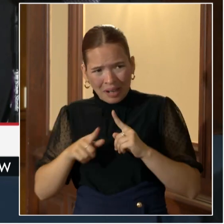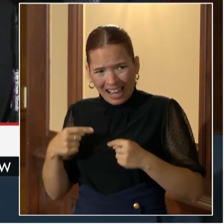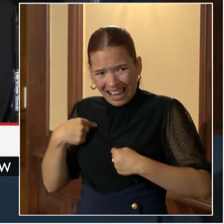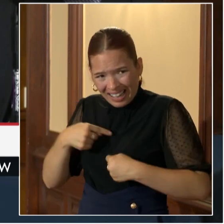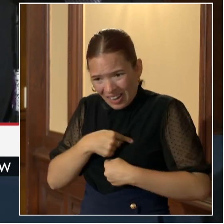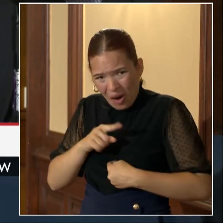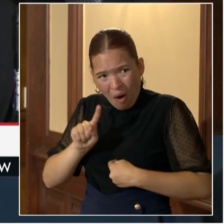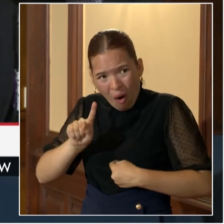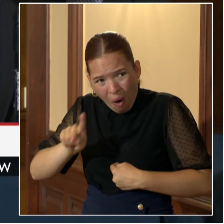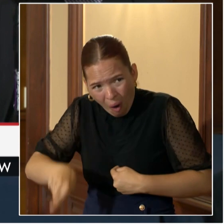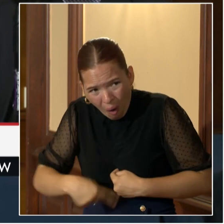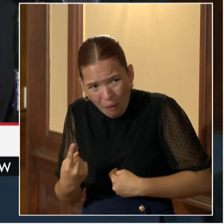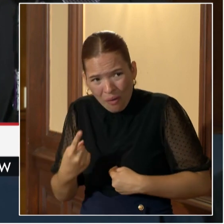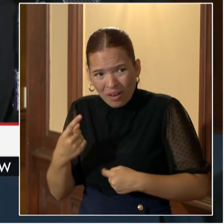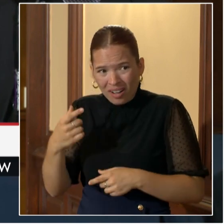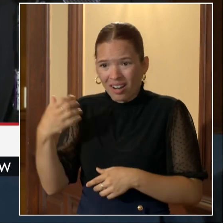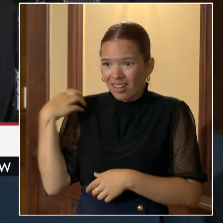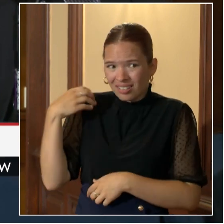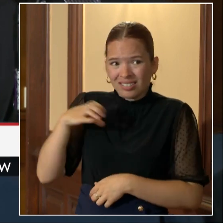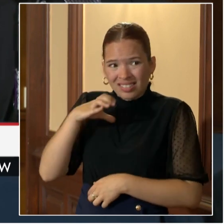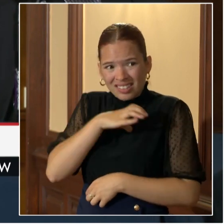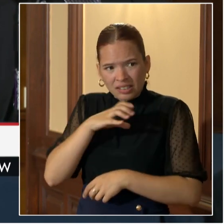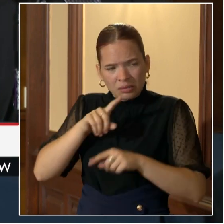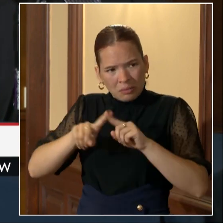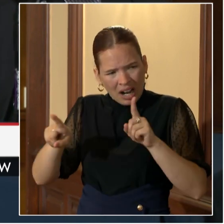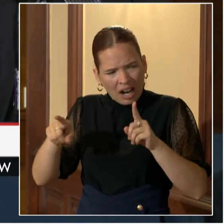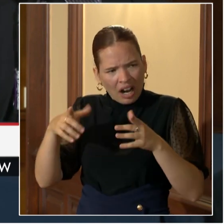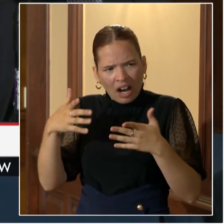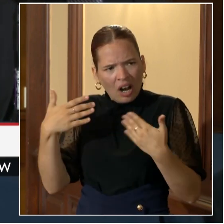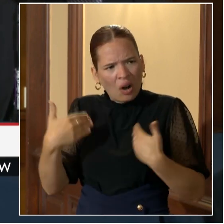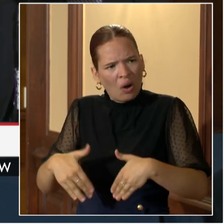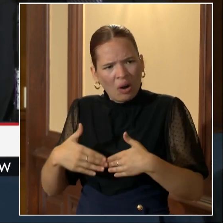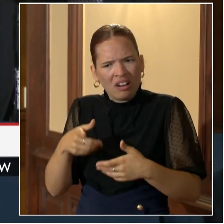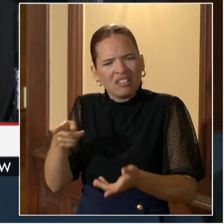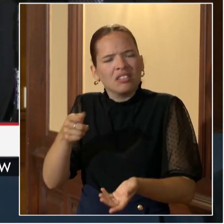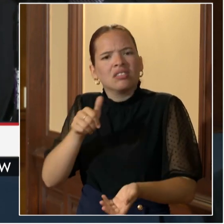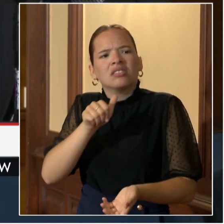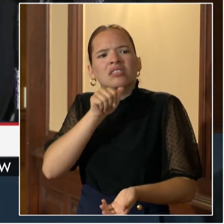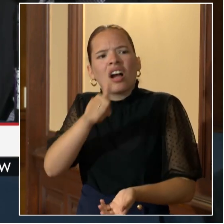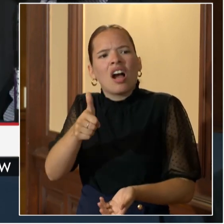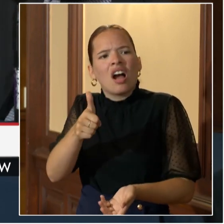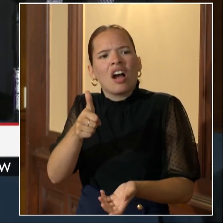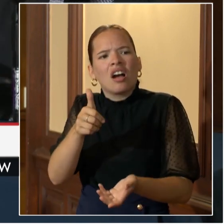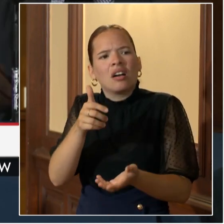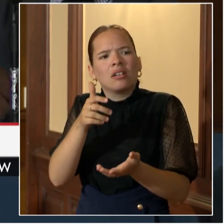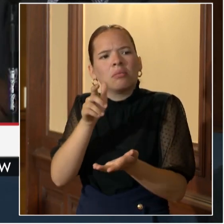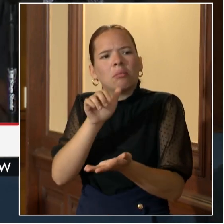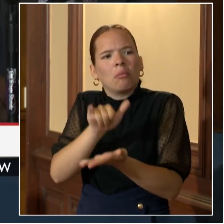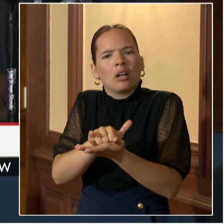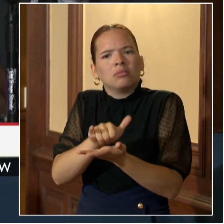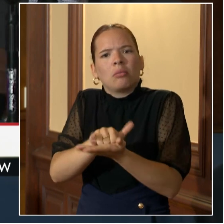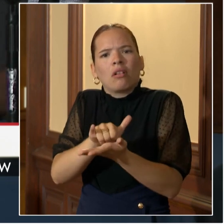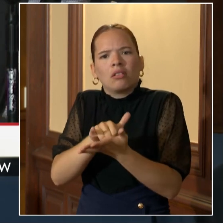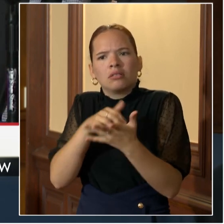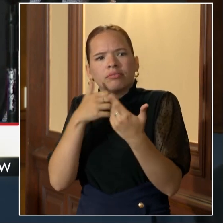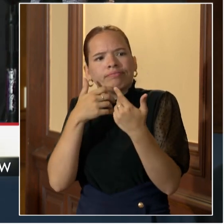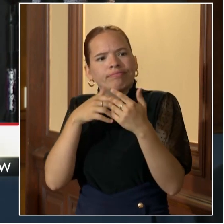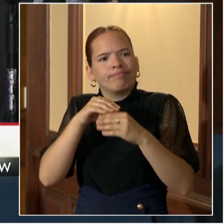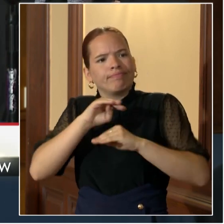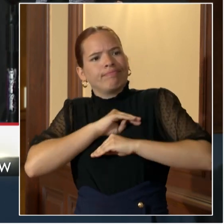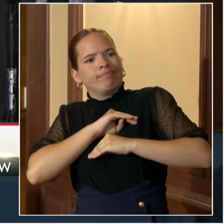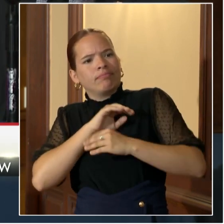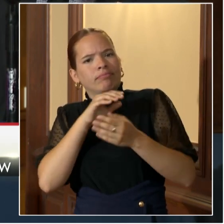even though one of my opponents spent over $200,000 to try to get elected in our election. And we are